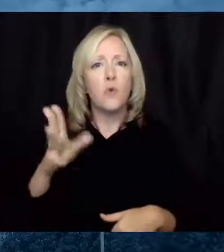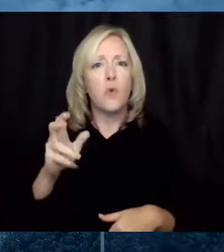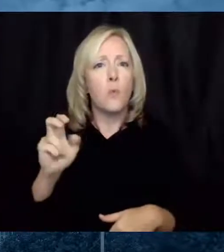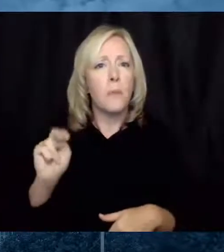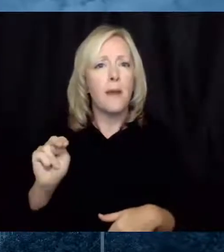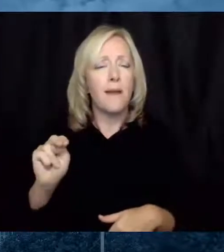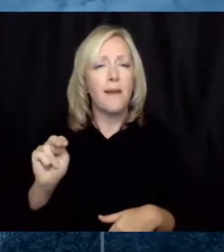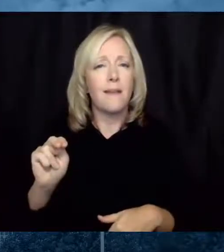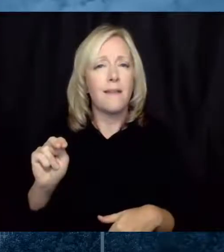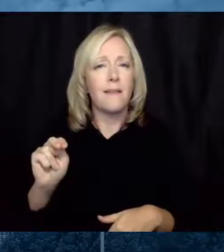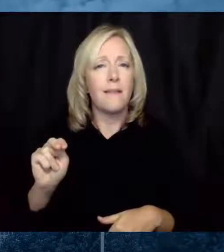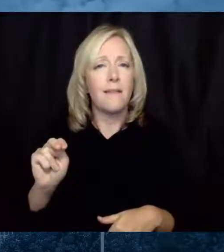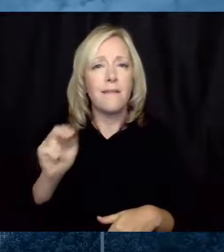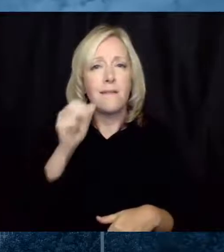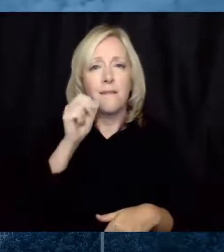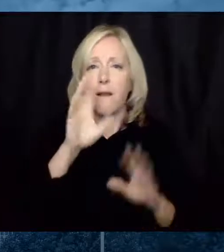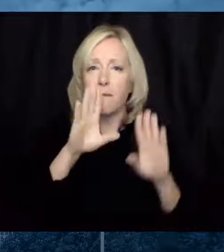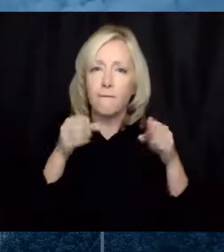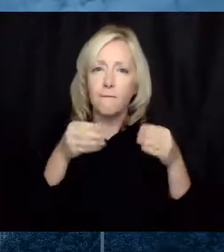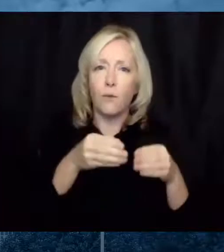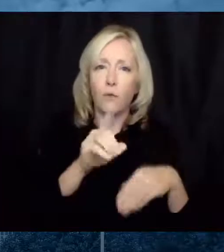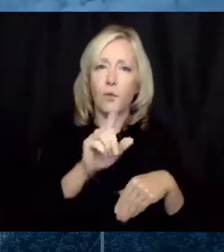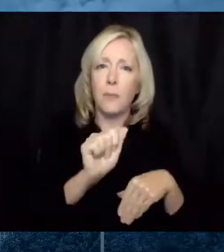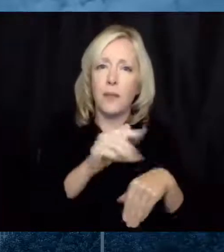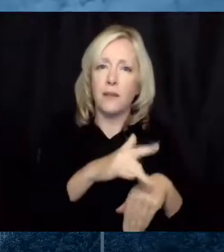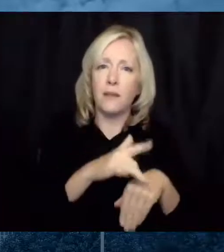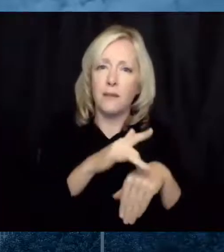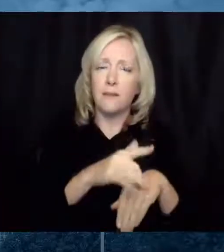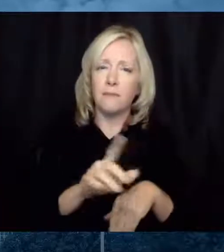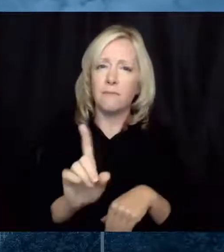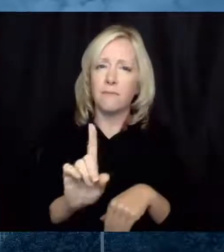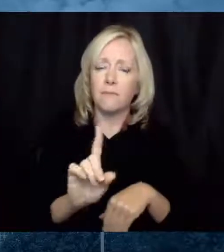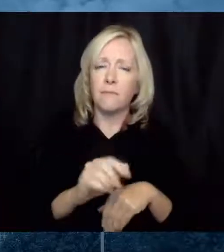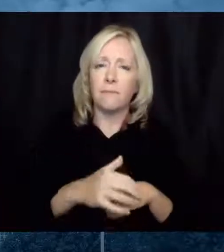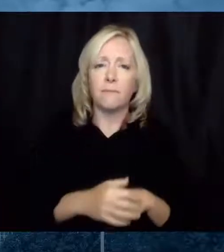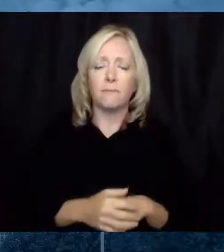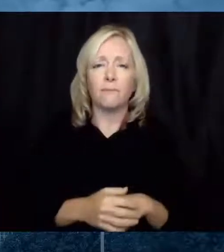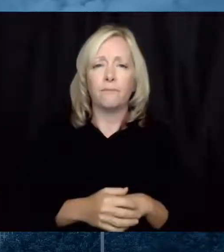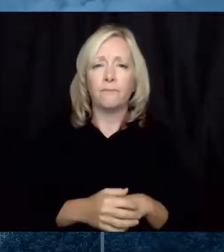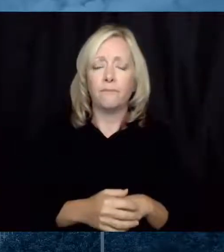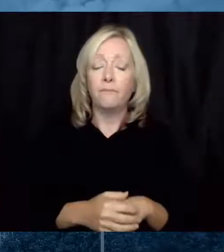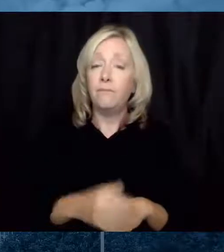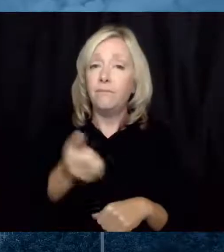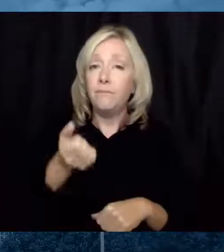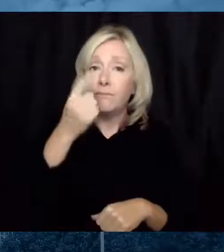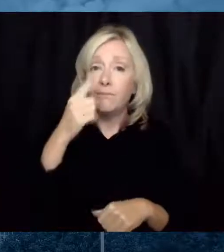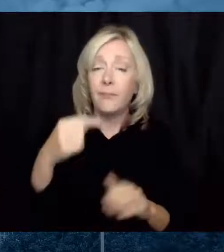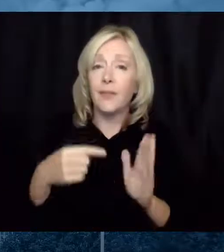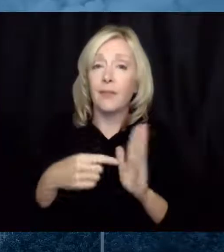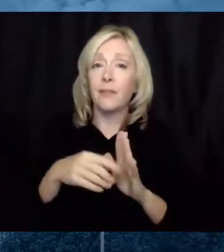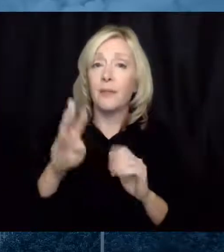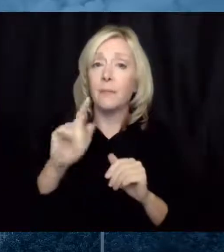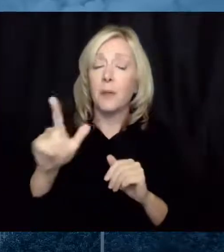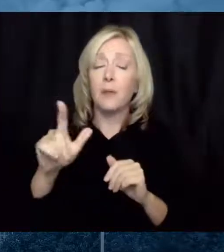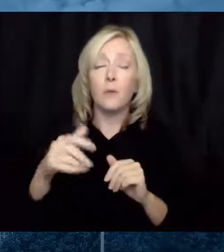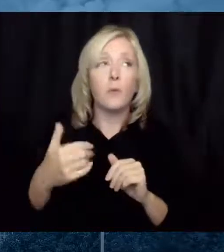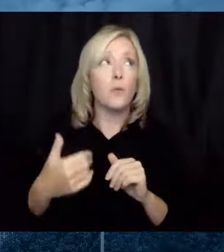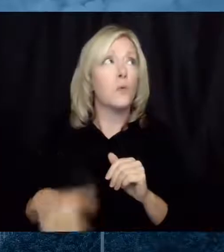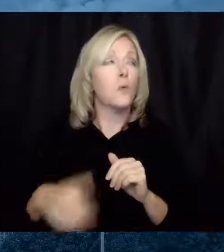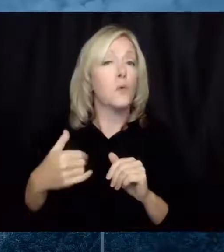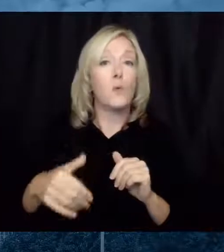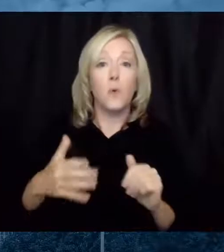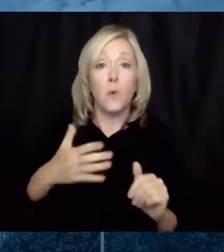It is probably one of the hardest pieces of legislation that I saw